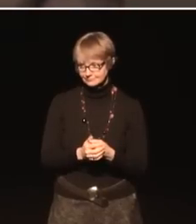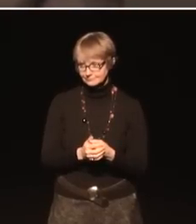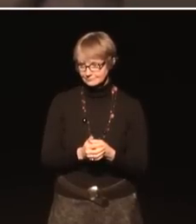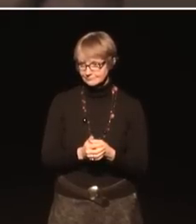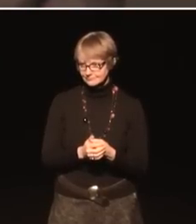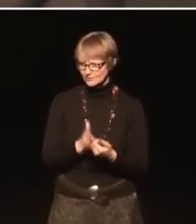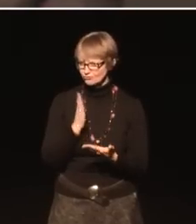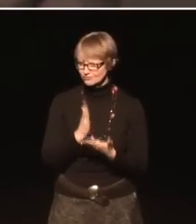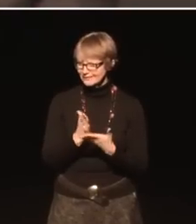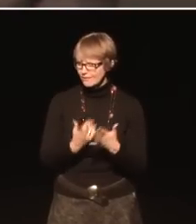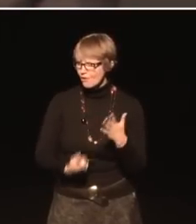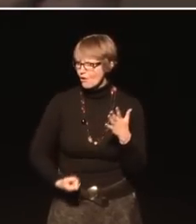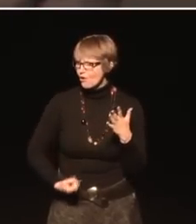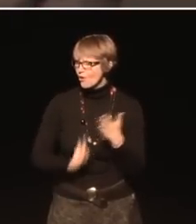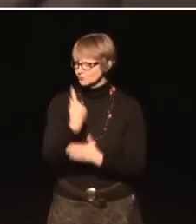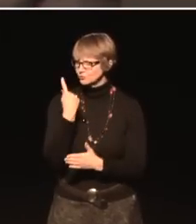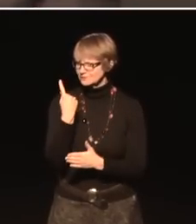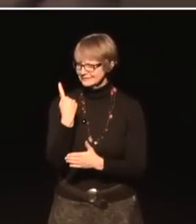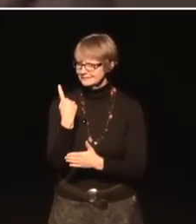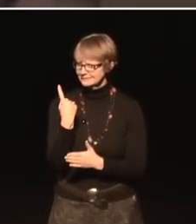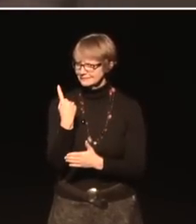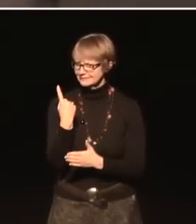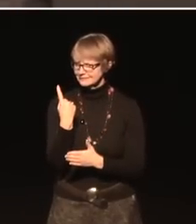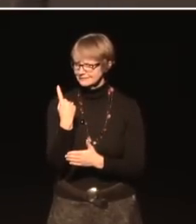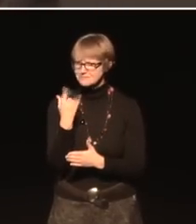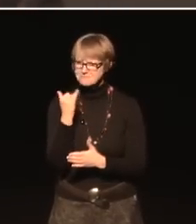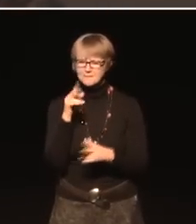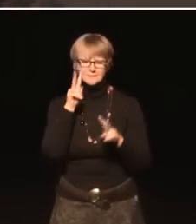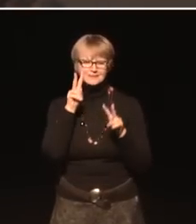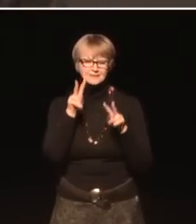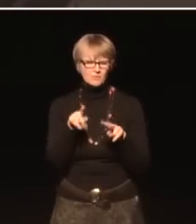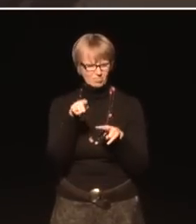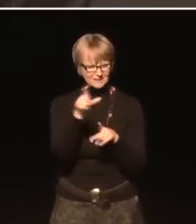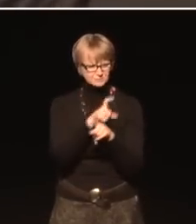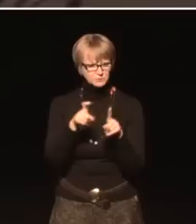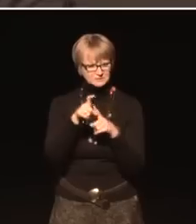opportunity to look at what seems to be a very distant